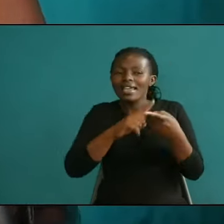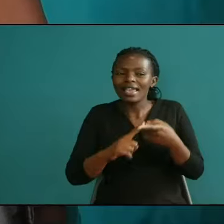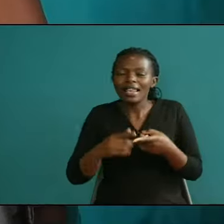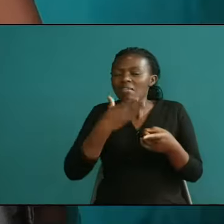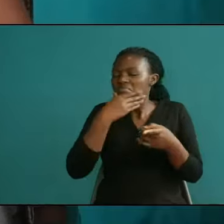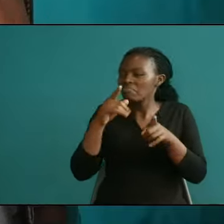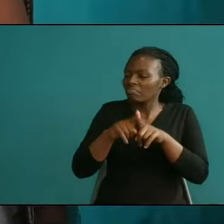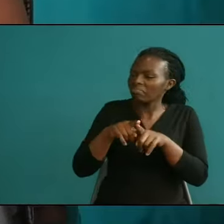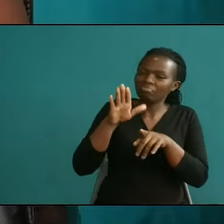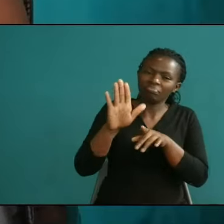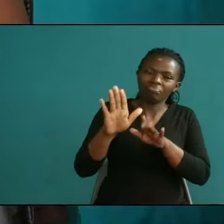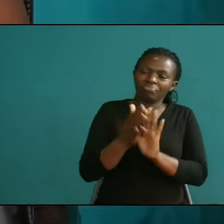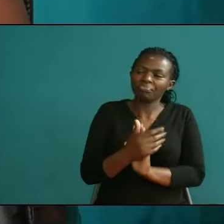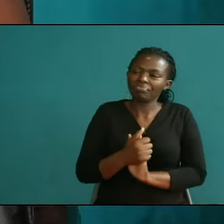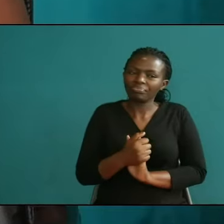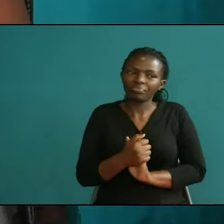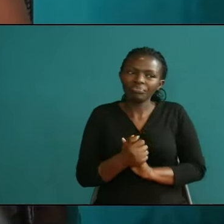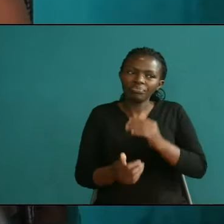the general